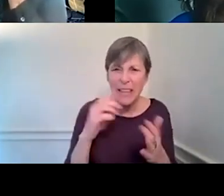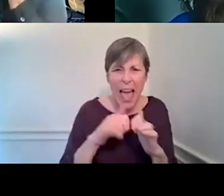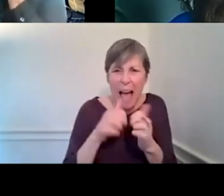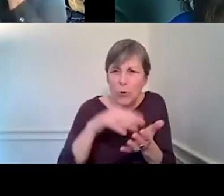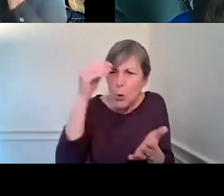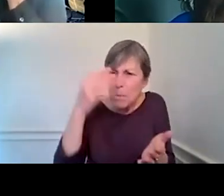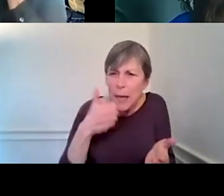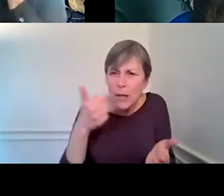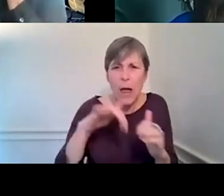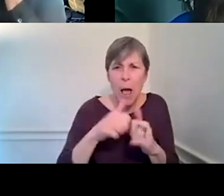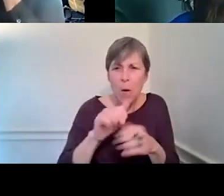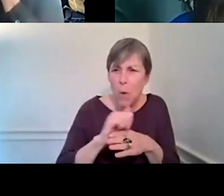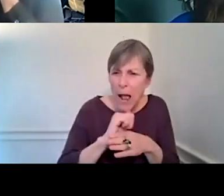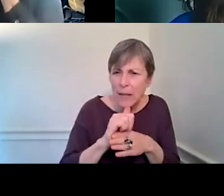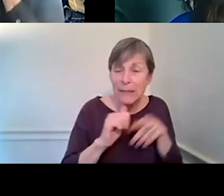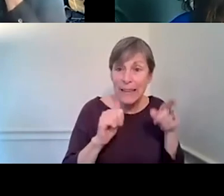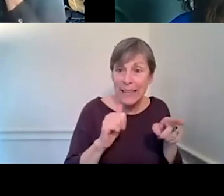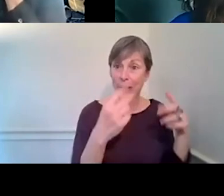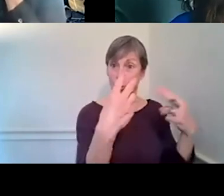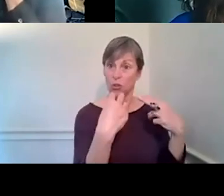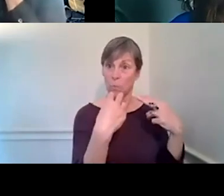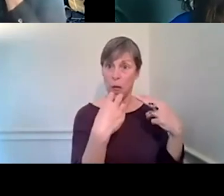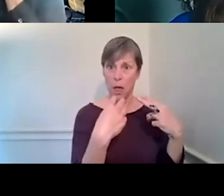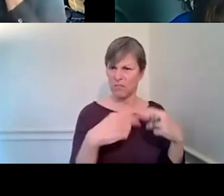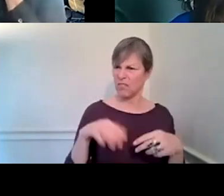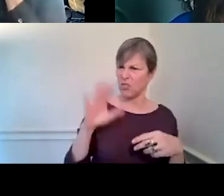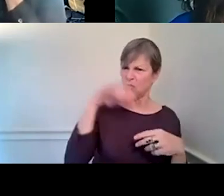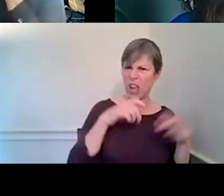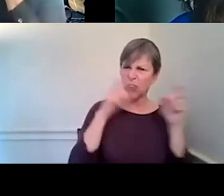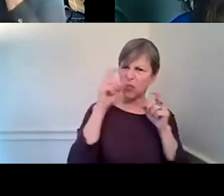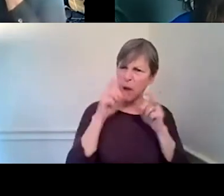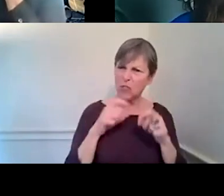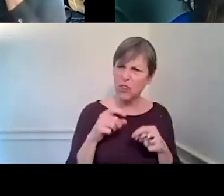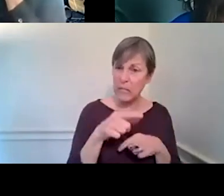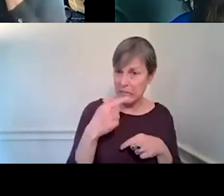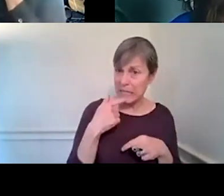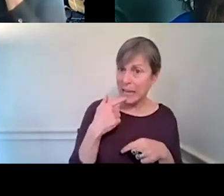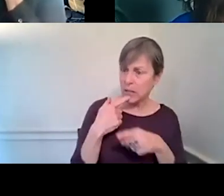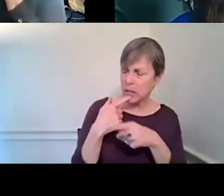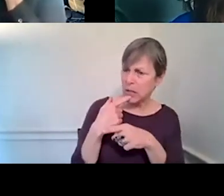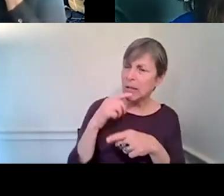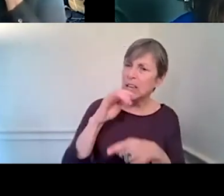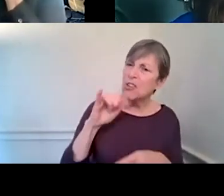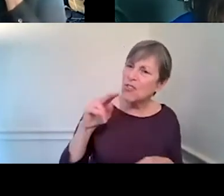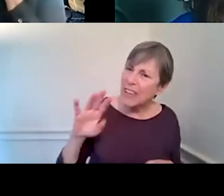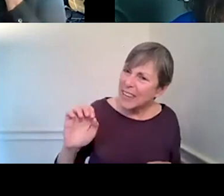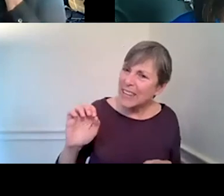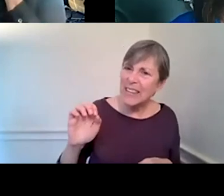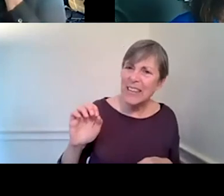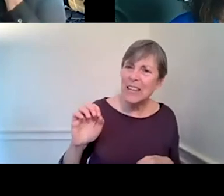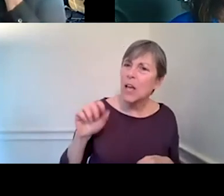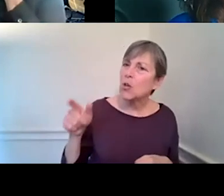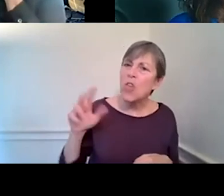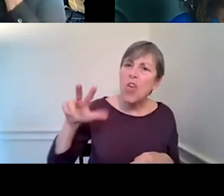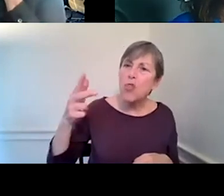more, whatever? He looked at me with a very strange look. He said, Jeannie, this is the third highest score